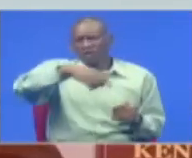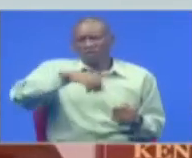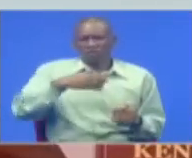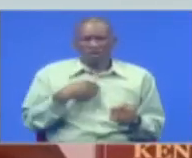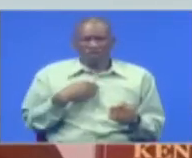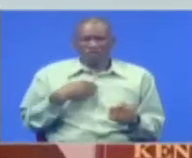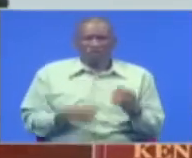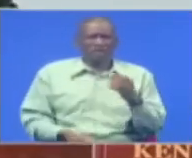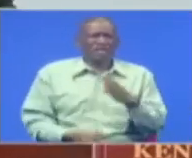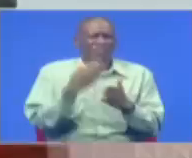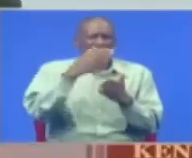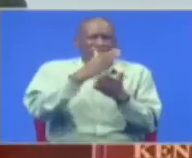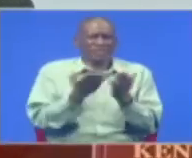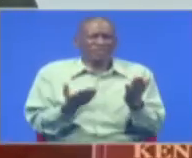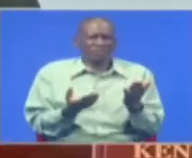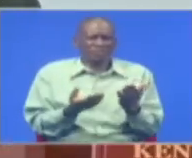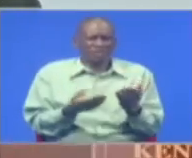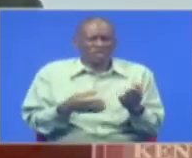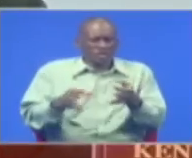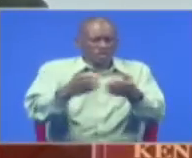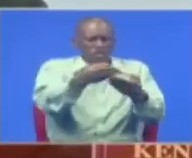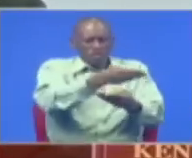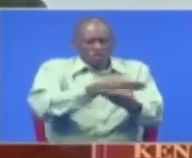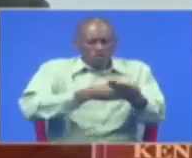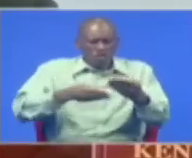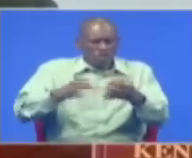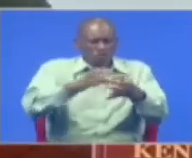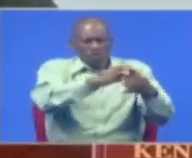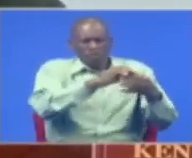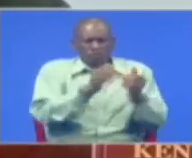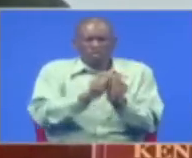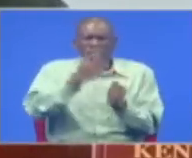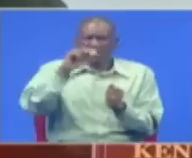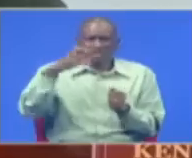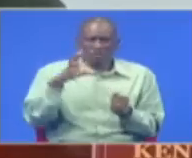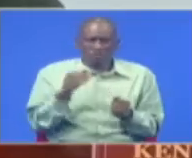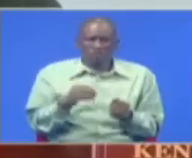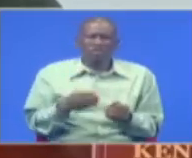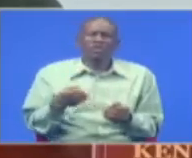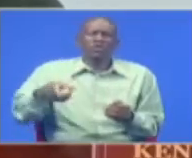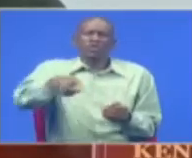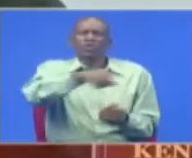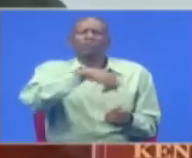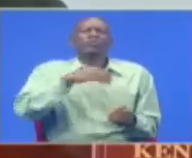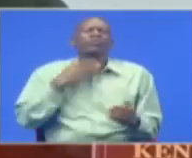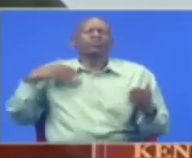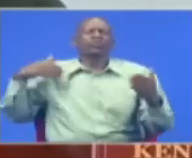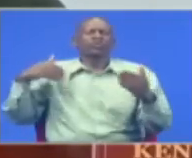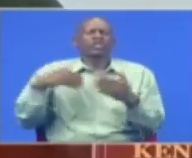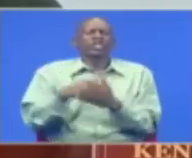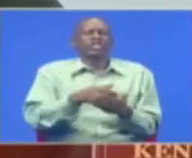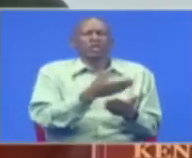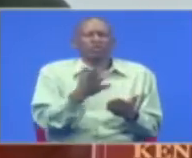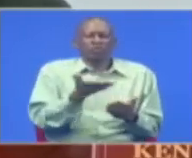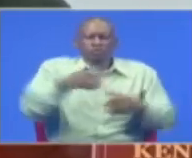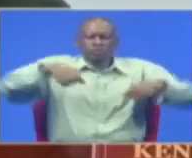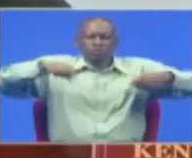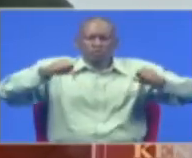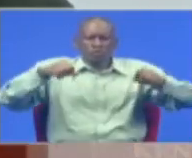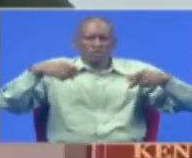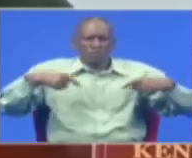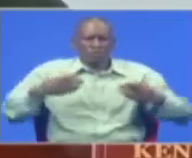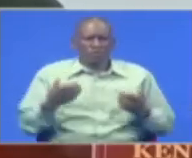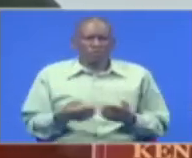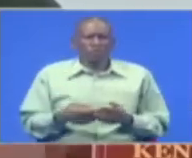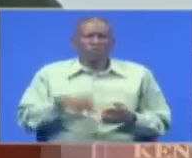some kind of way in collaboration with the NGOs to be able to reach out to the border riders, to